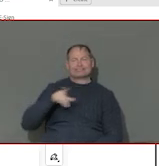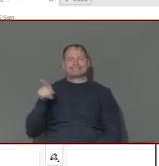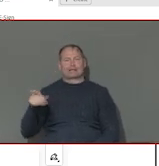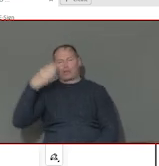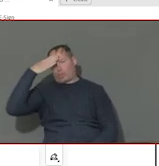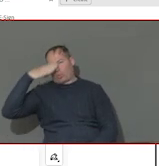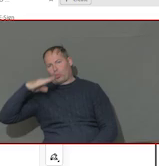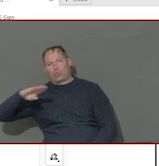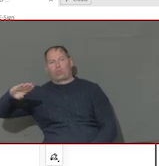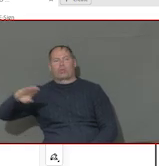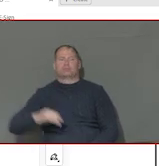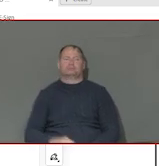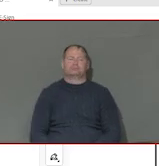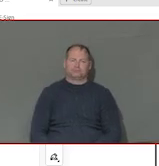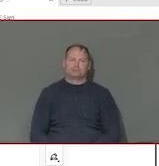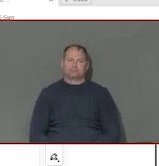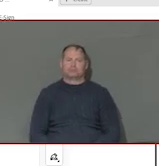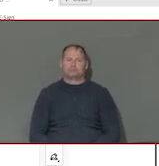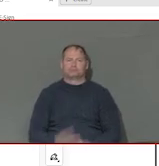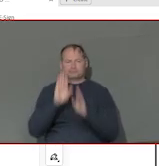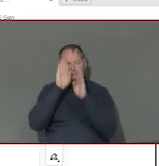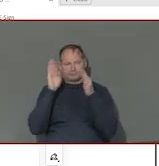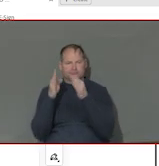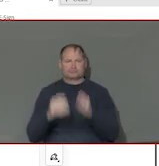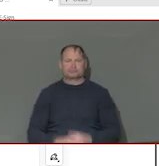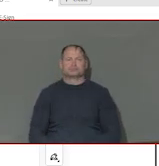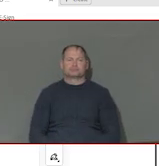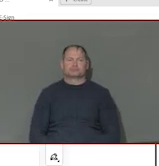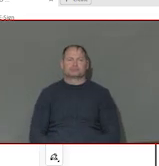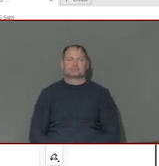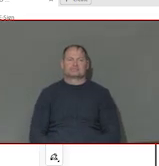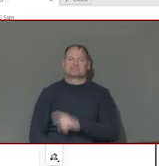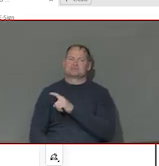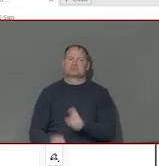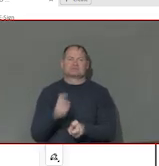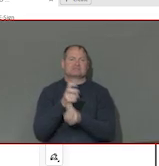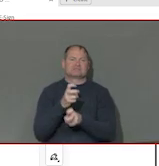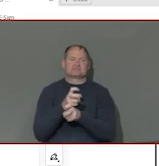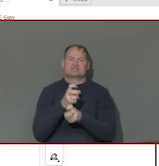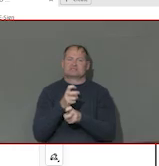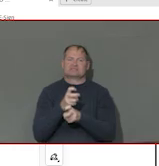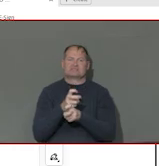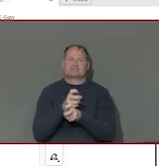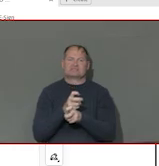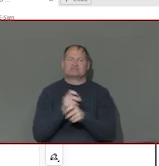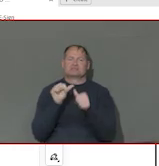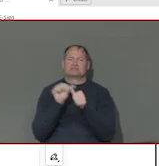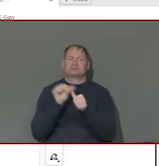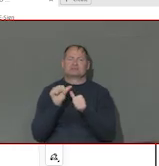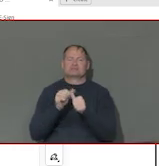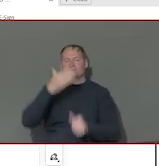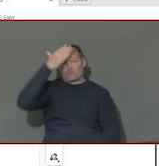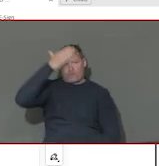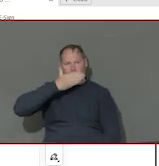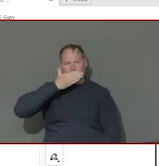the sloping face. This one is challenging. Just go for facing